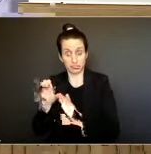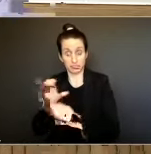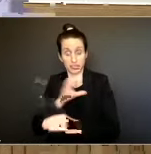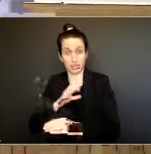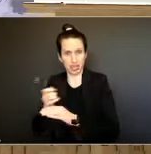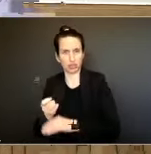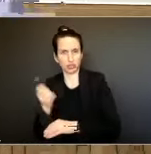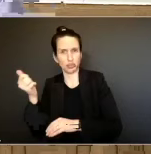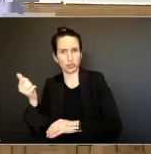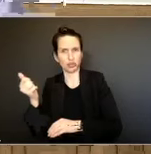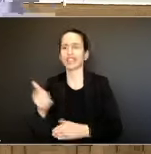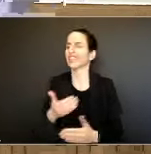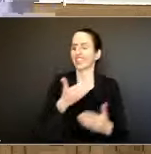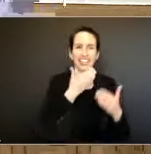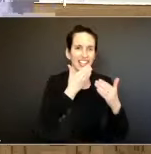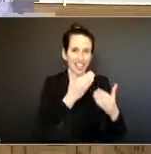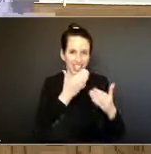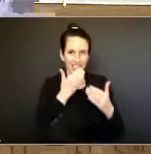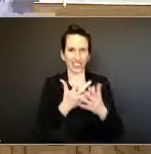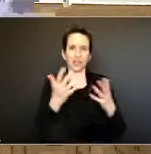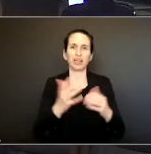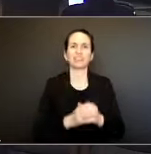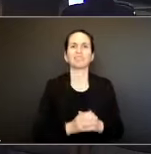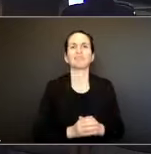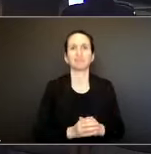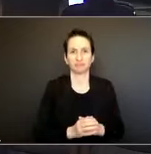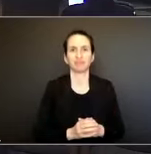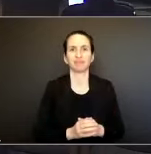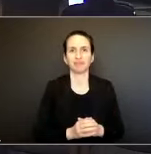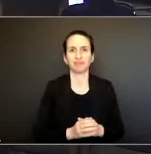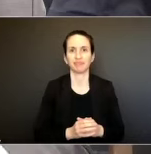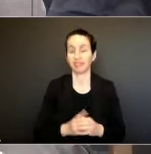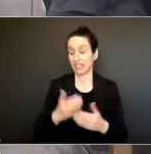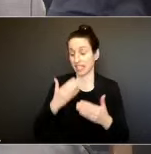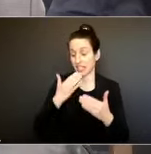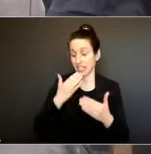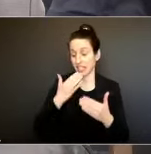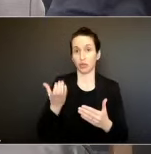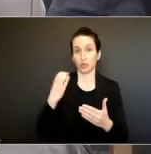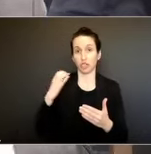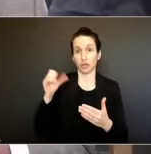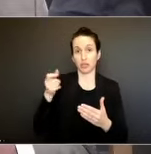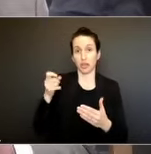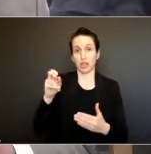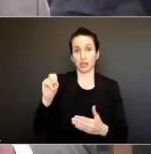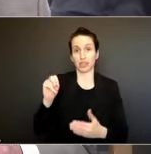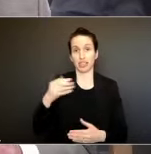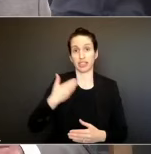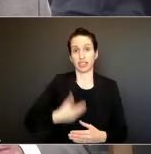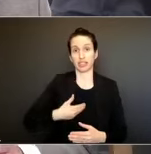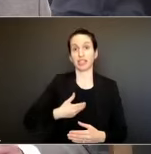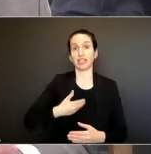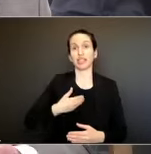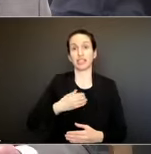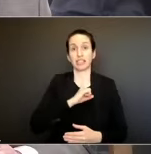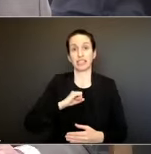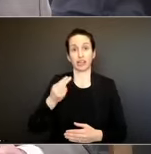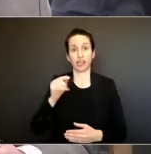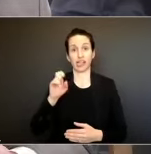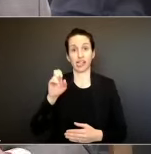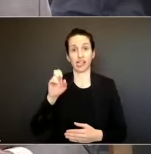bringing this bill. Thank you, Chair Patterson. My name is Cedric Hayden. I'm a state senator for Senate District